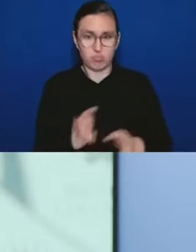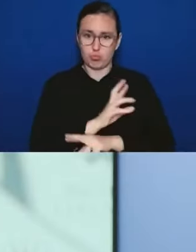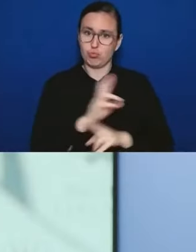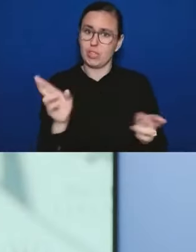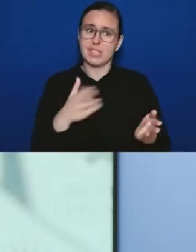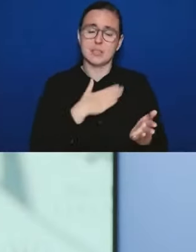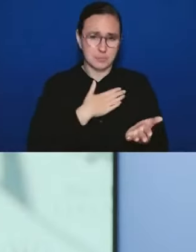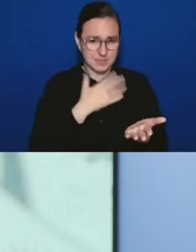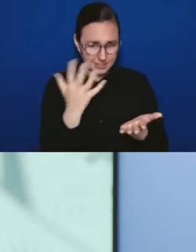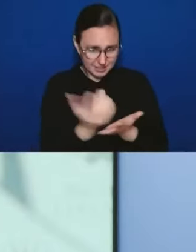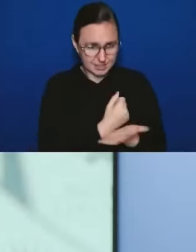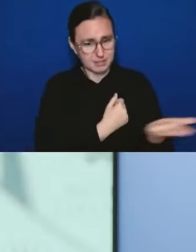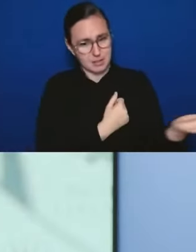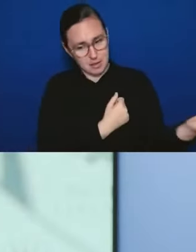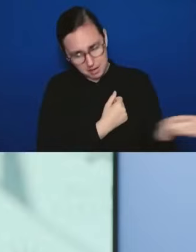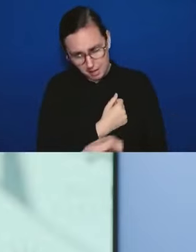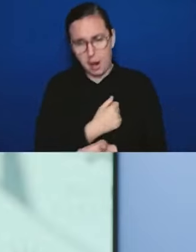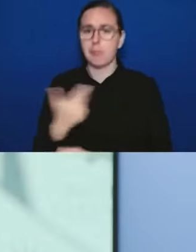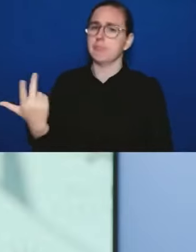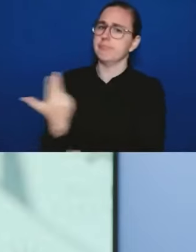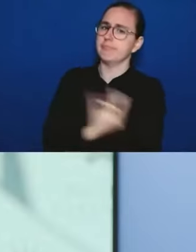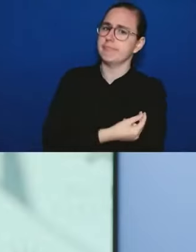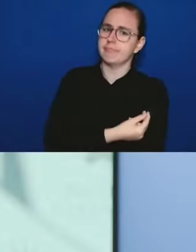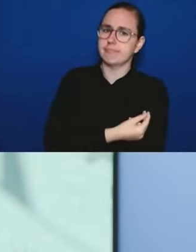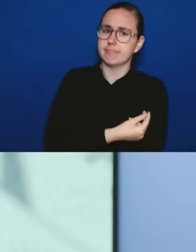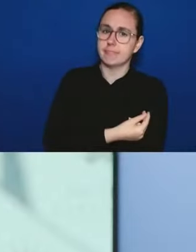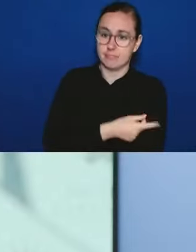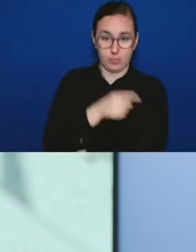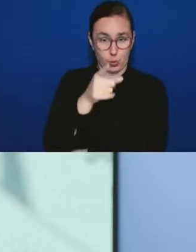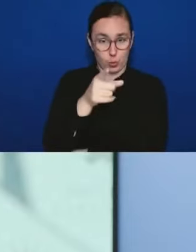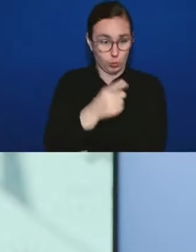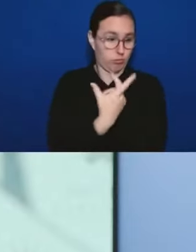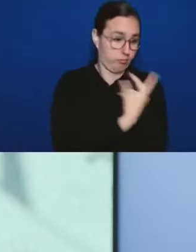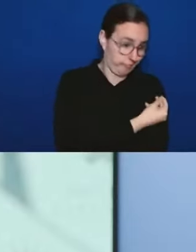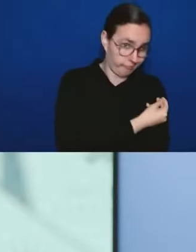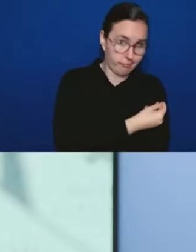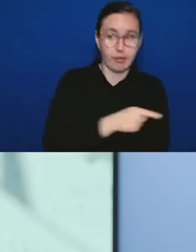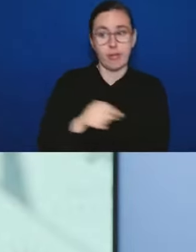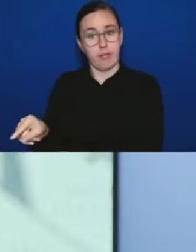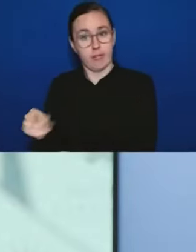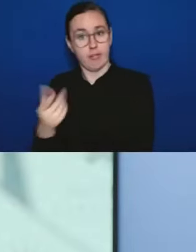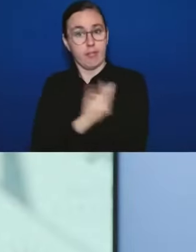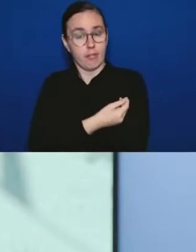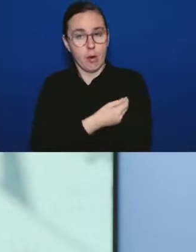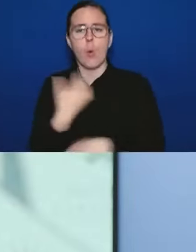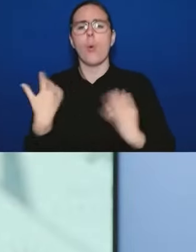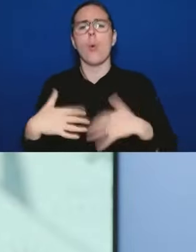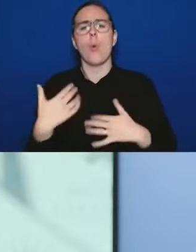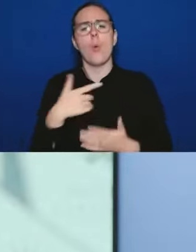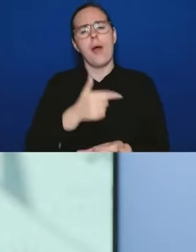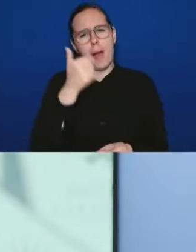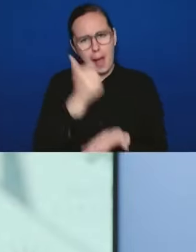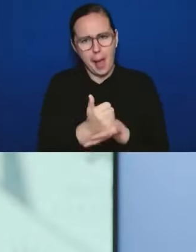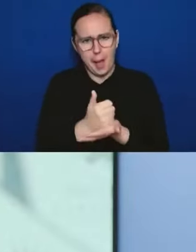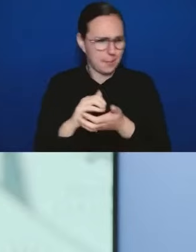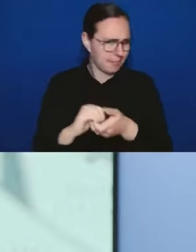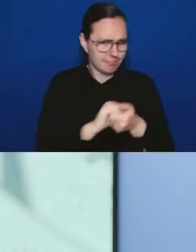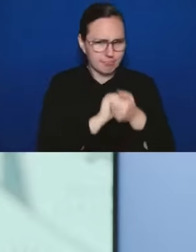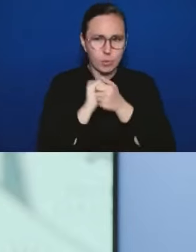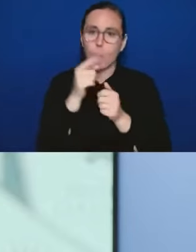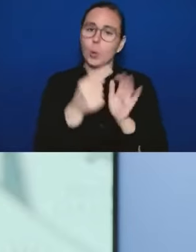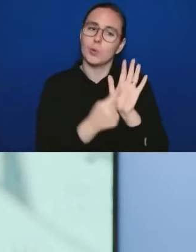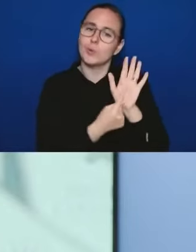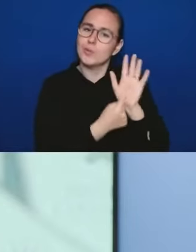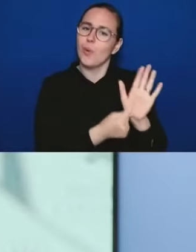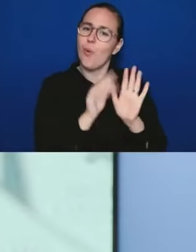influenza. These are steps we can all take that show solidarity and stand in support of healthcare workers and healthcare